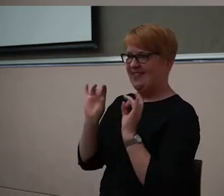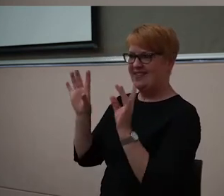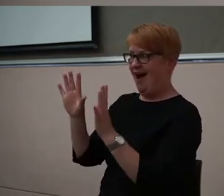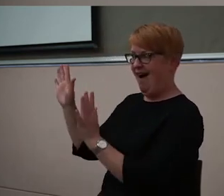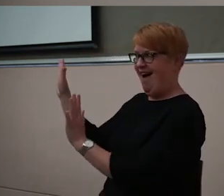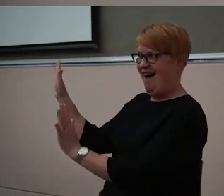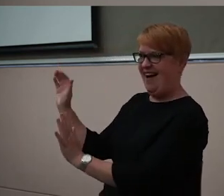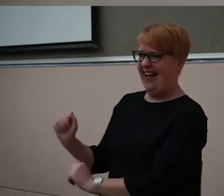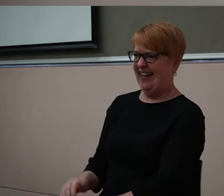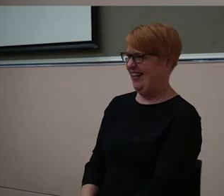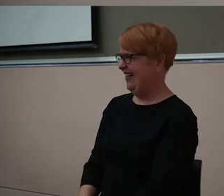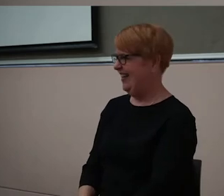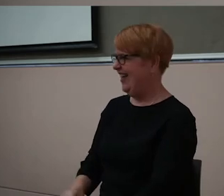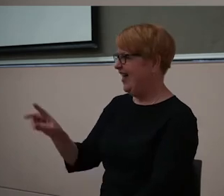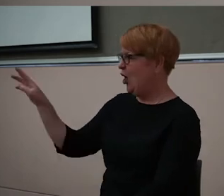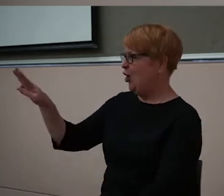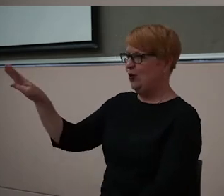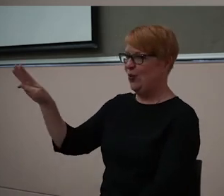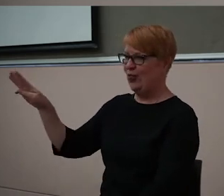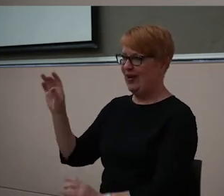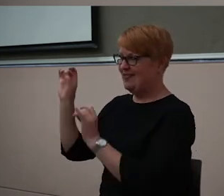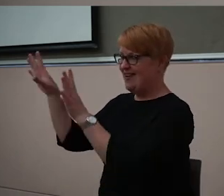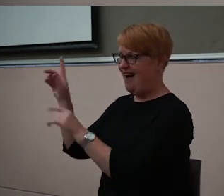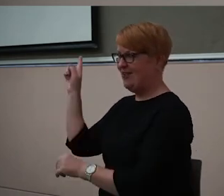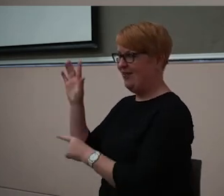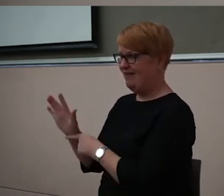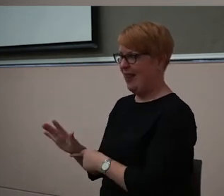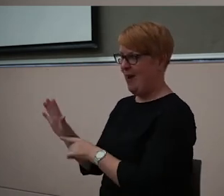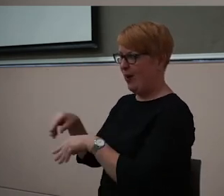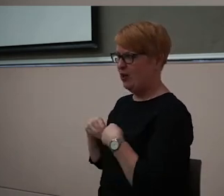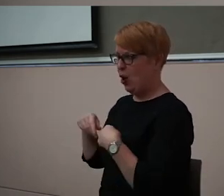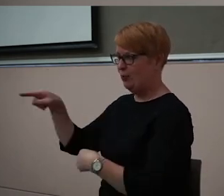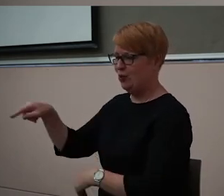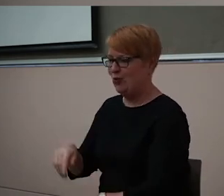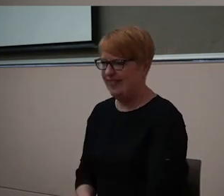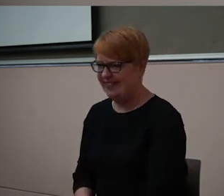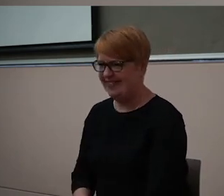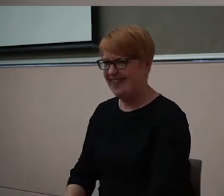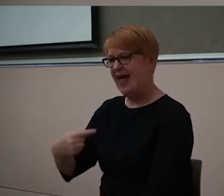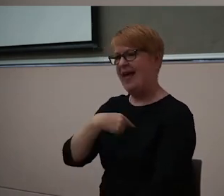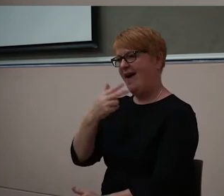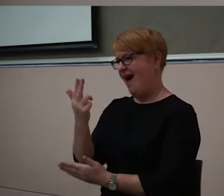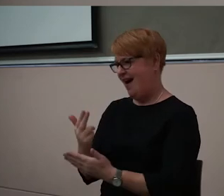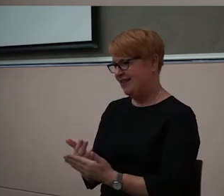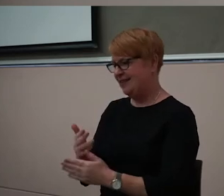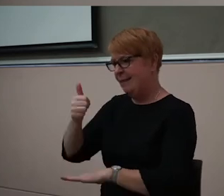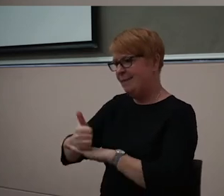the moment, I haven't got the patience to tell my kids those stories. I'm like, the cost of taking